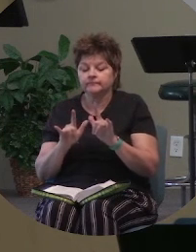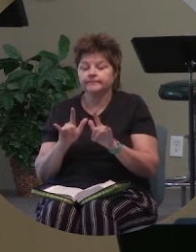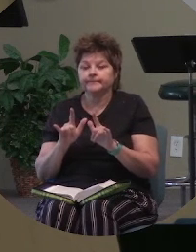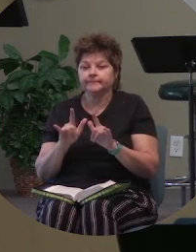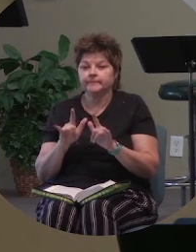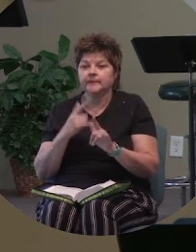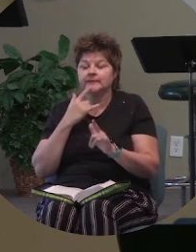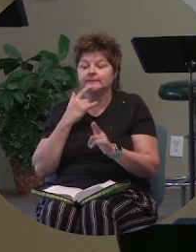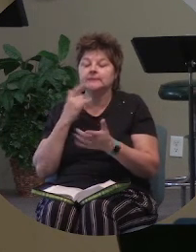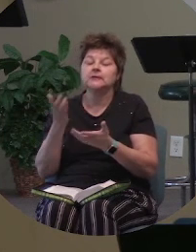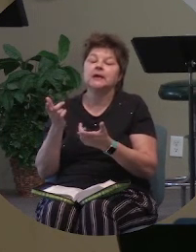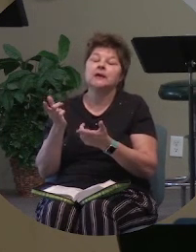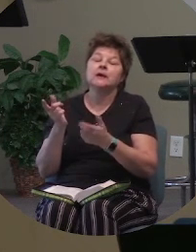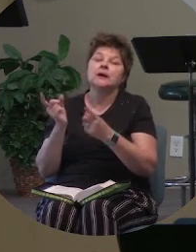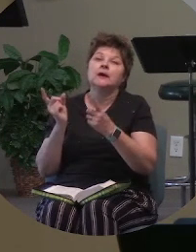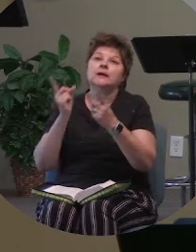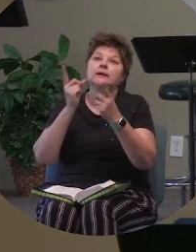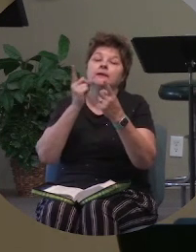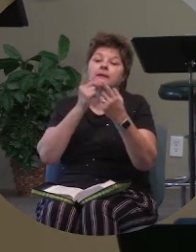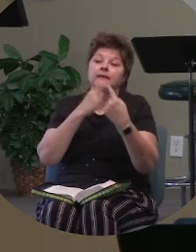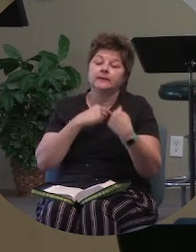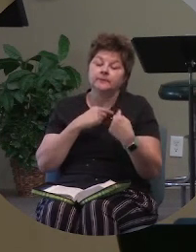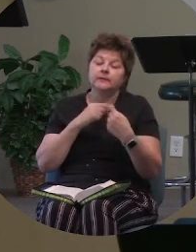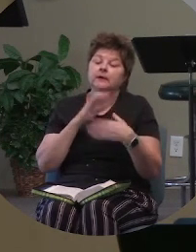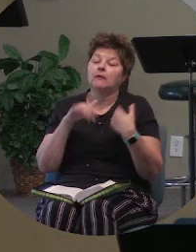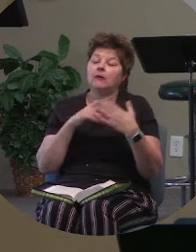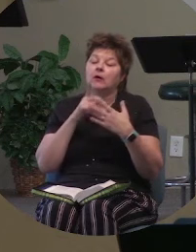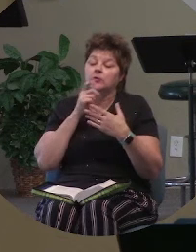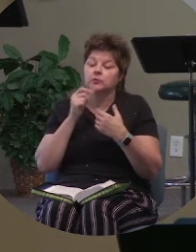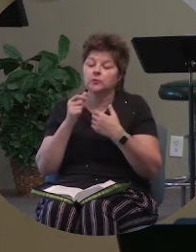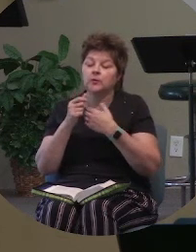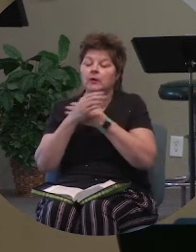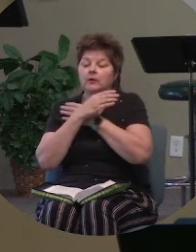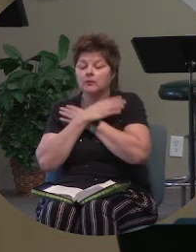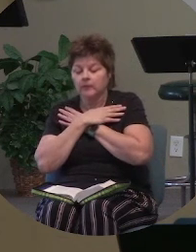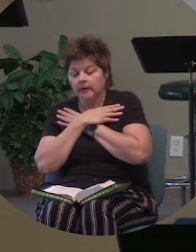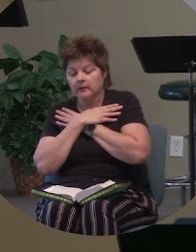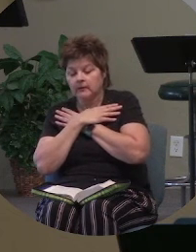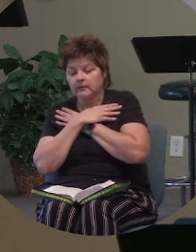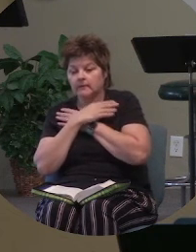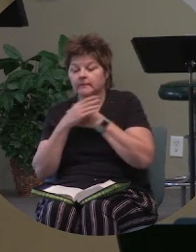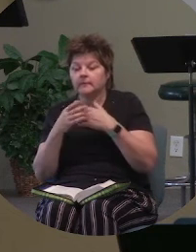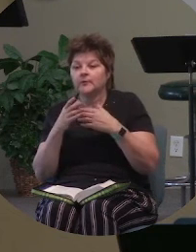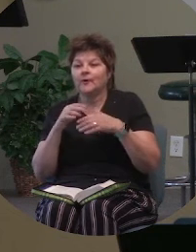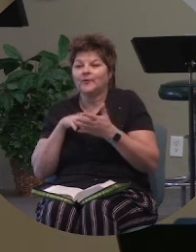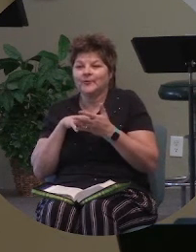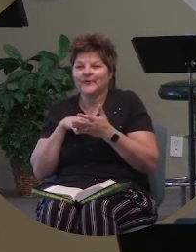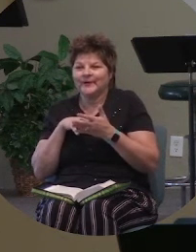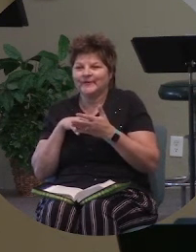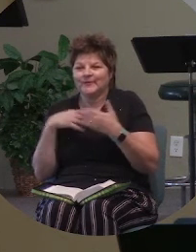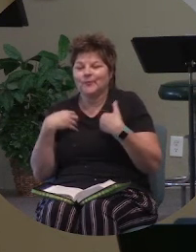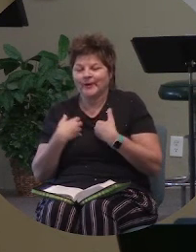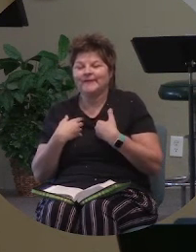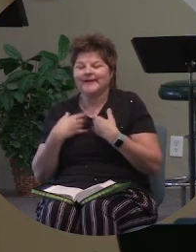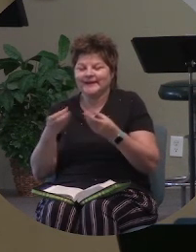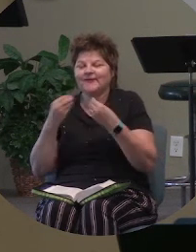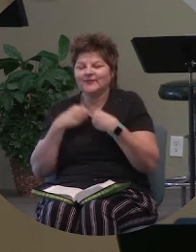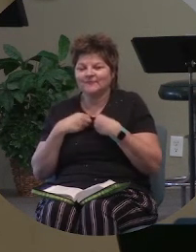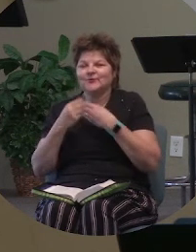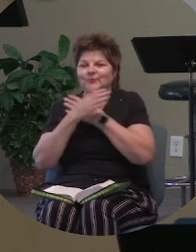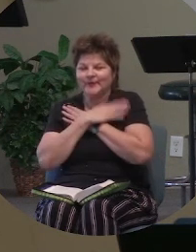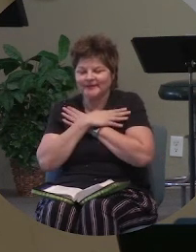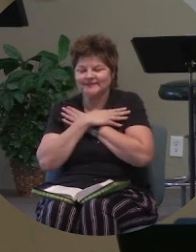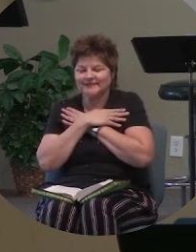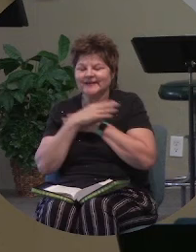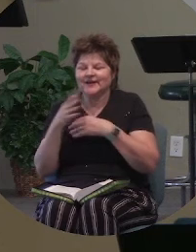And he says, come to me, all who are weary, and I'll give you rest. I'll take that burden